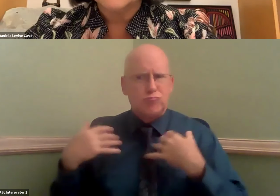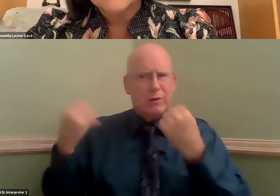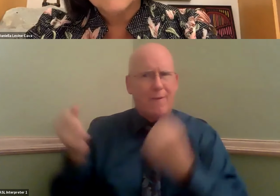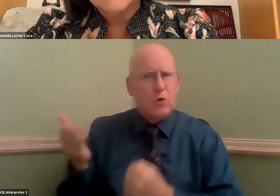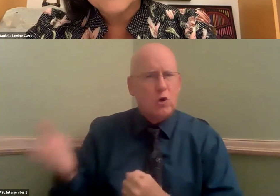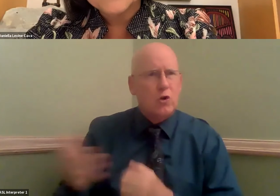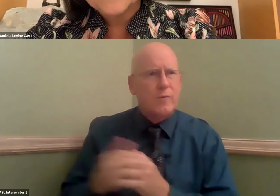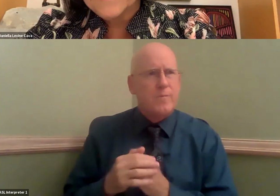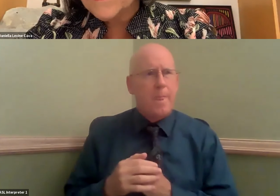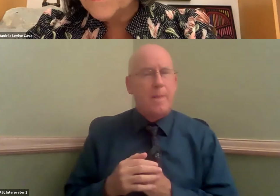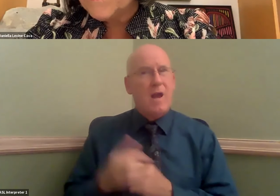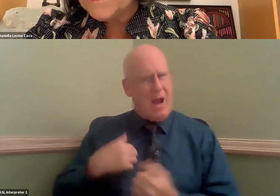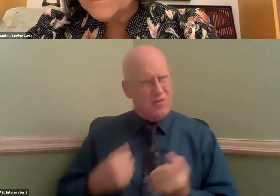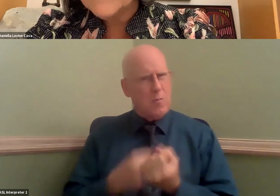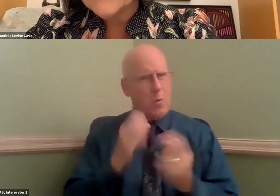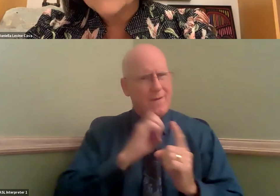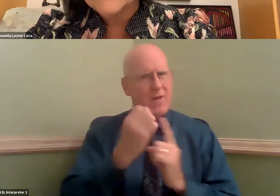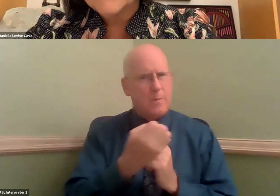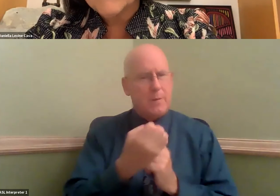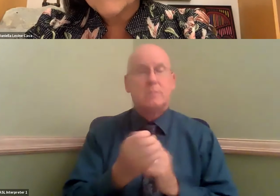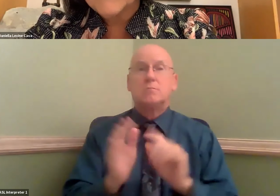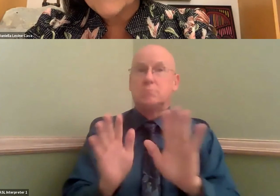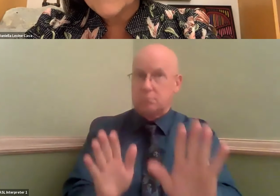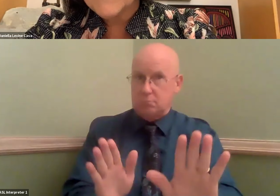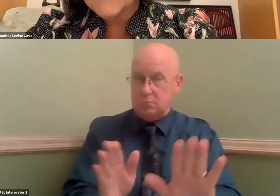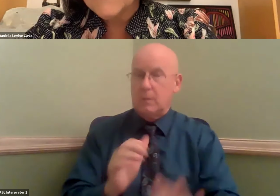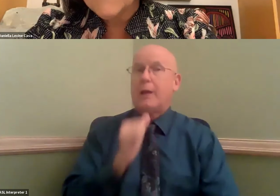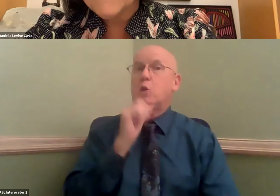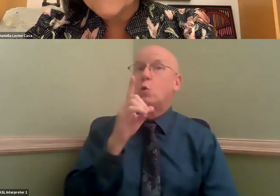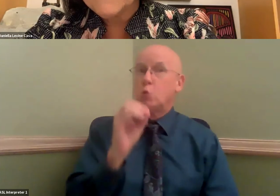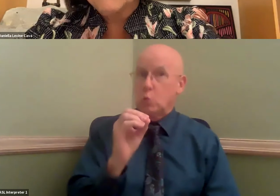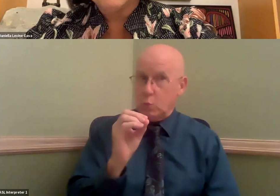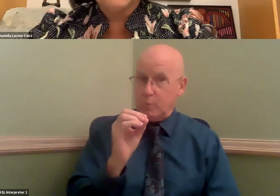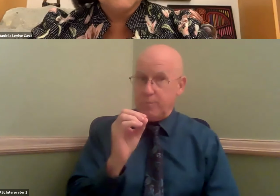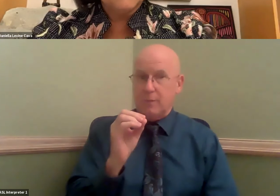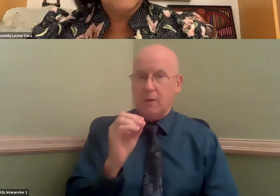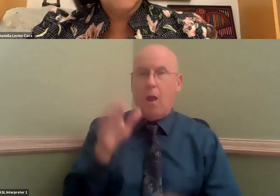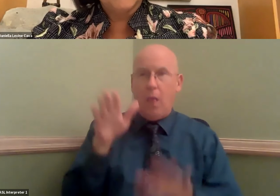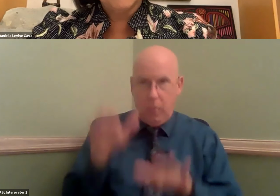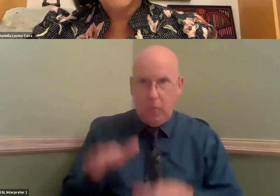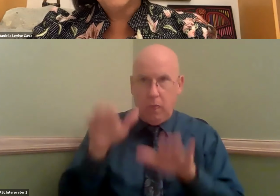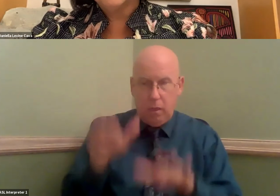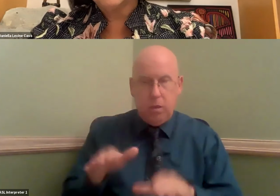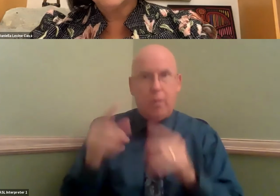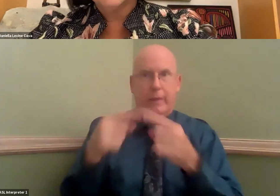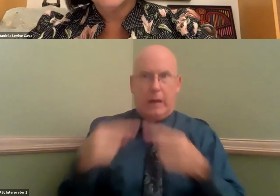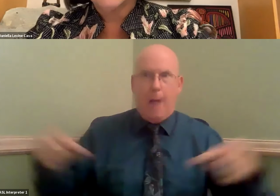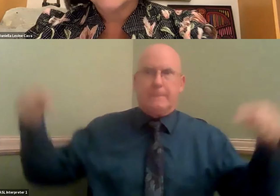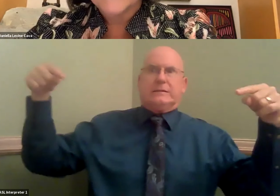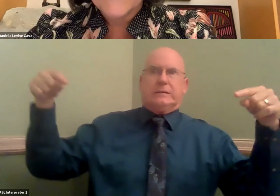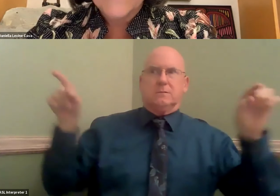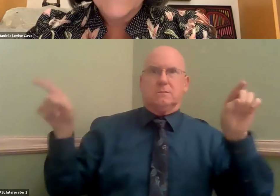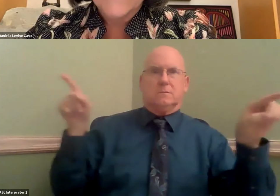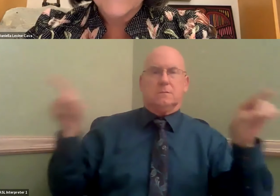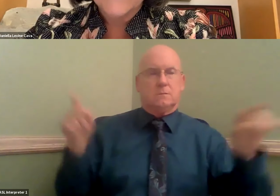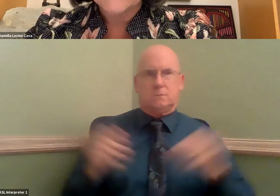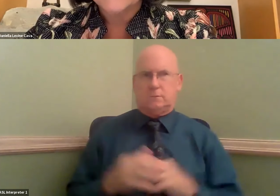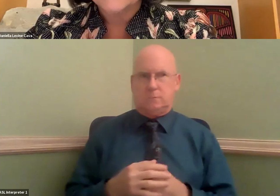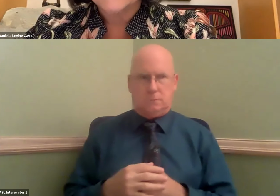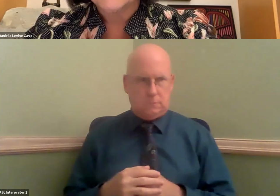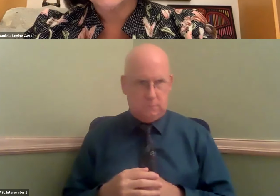far as the environment is concerned. Now, what I don't do is to submit to the extreme on these issues. On these issues, because quite